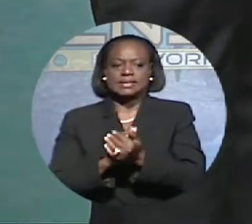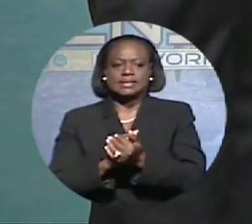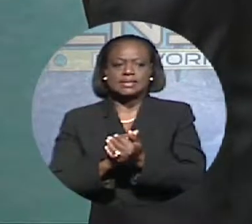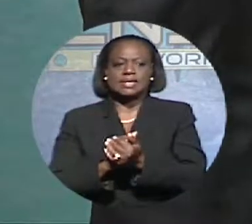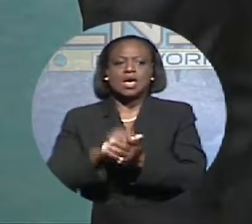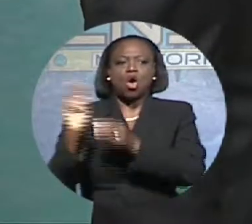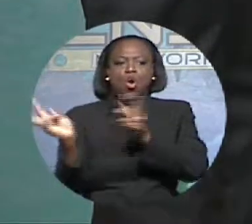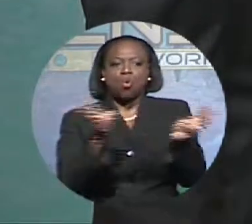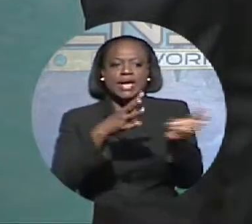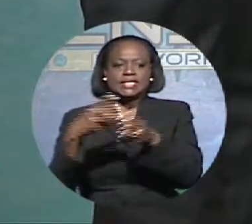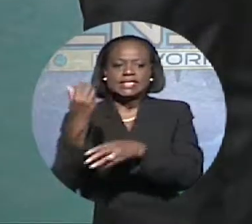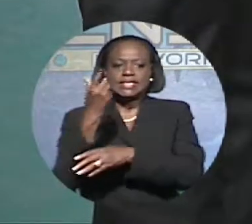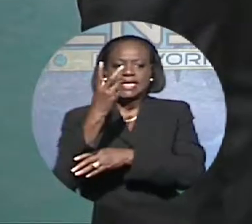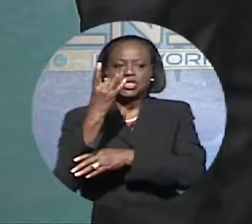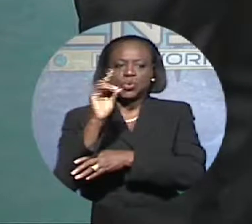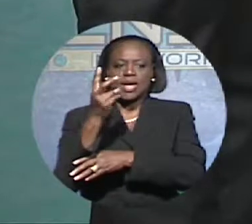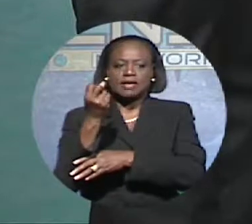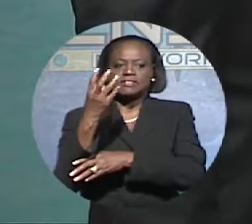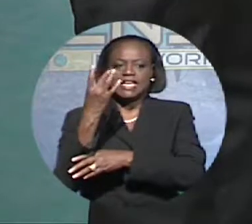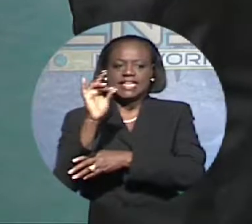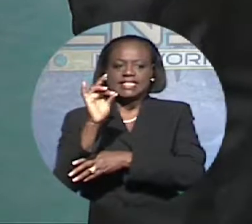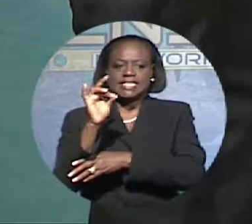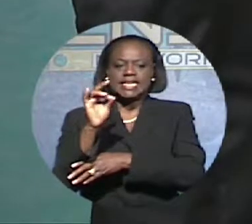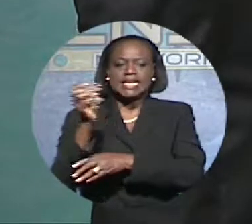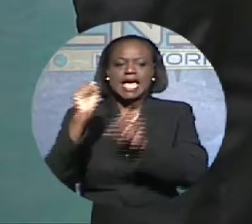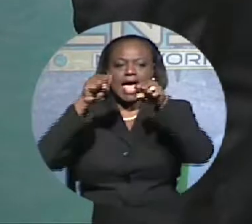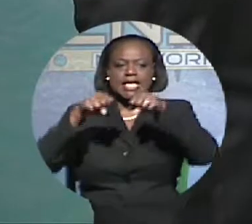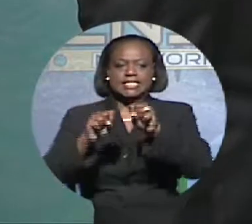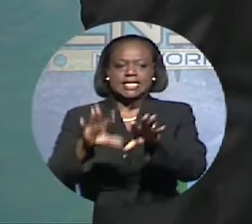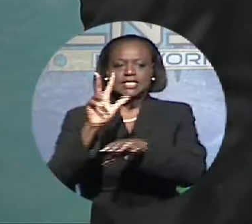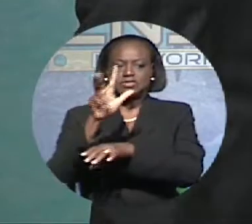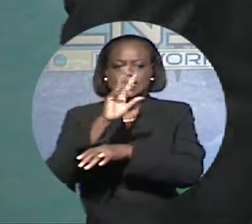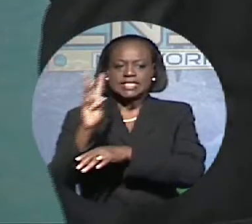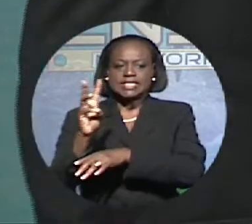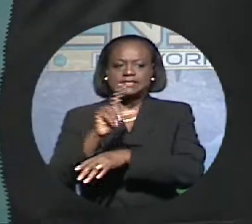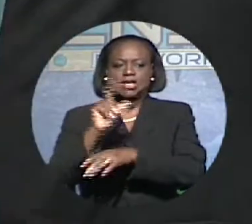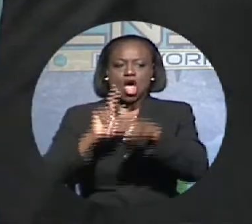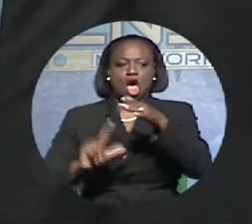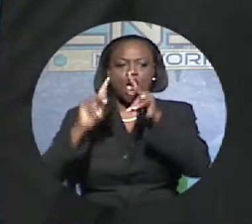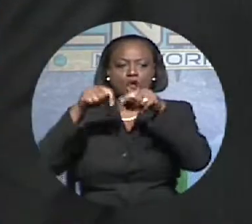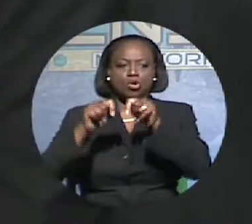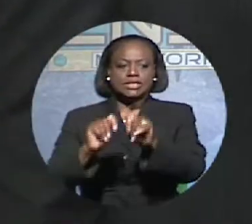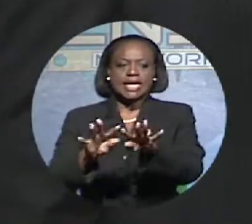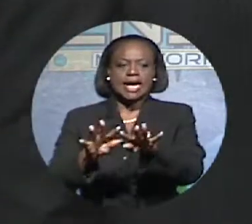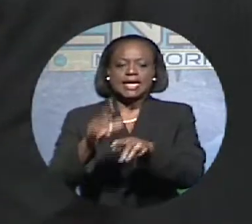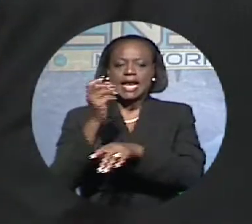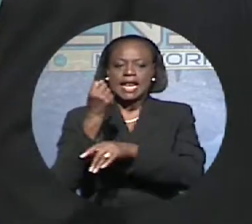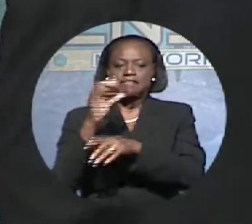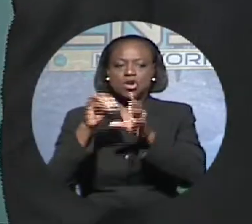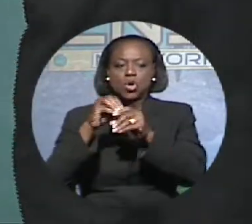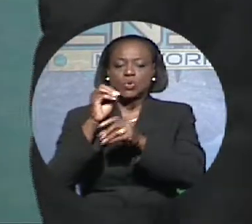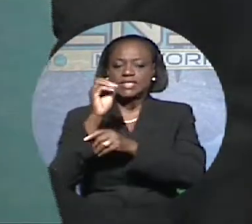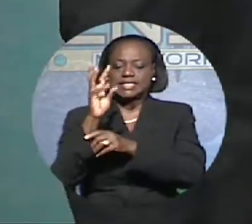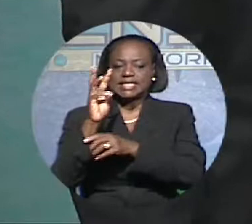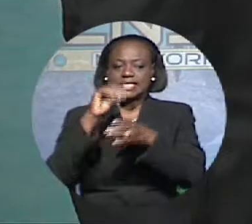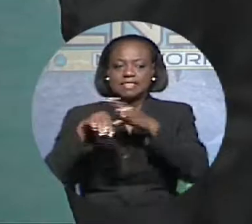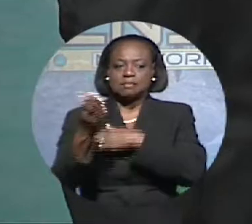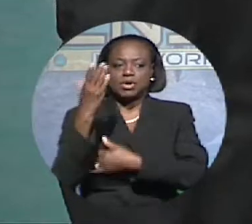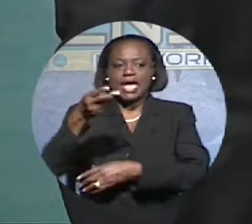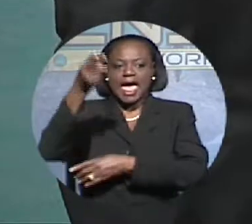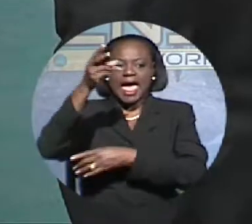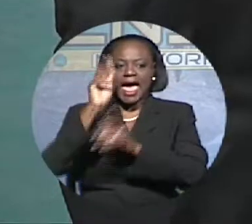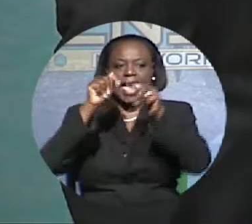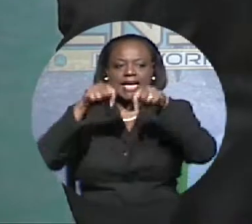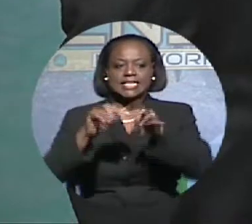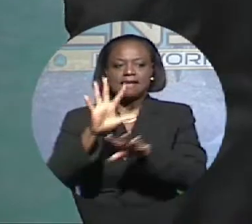Friday, northerly winds. This is in the northwest Bahamas, 12 to 18 knots, wave heights 3 to 6 feet. Low tide takes place at 11:06 in the morning with your high tide